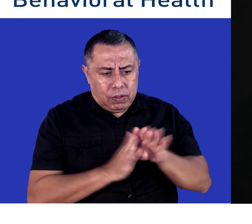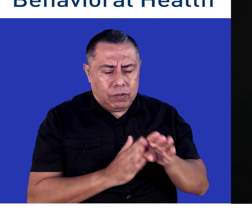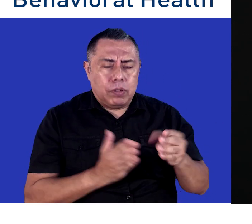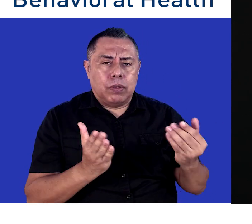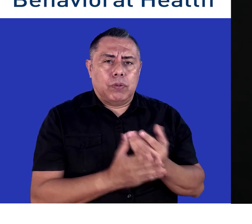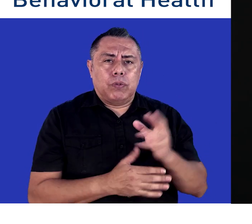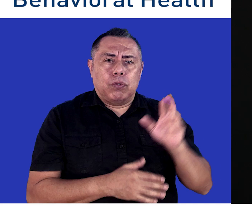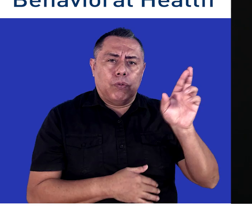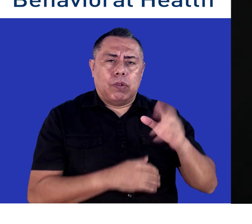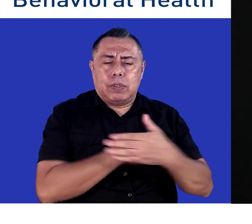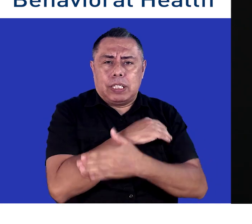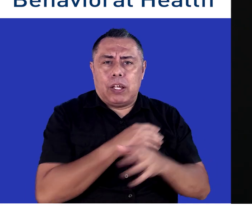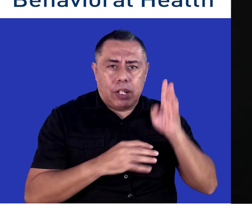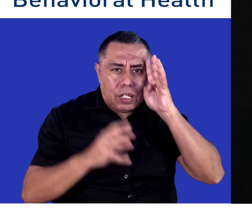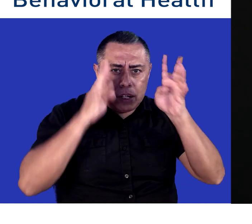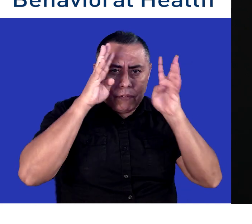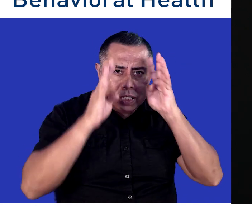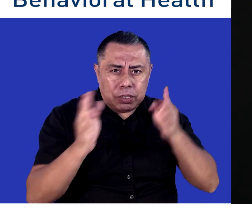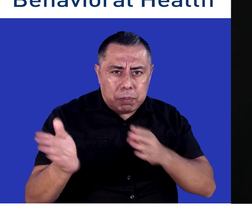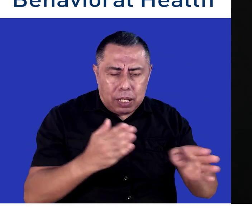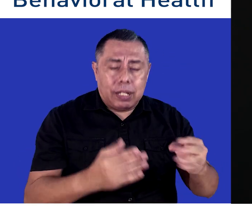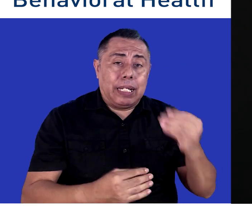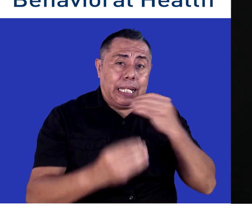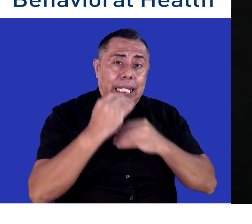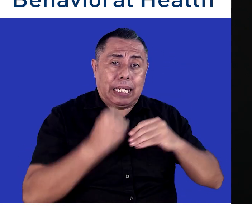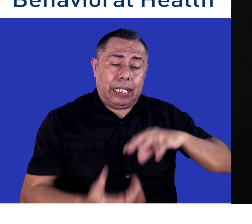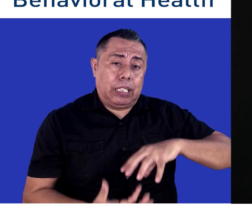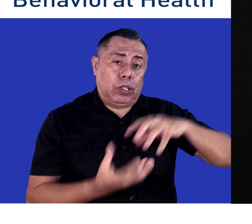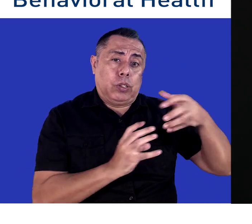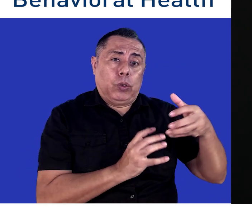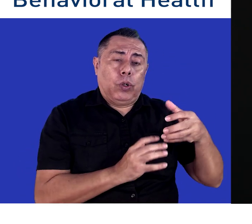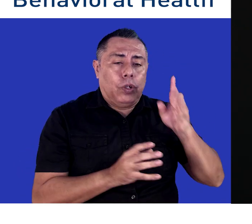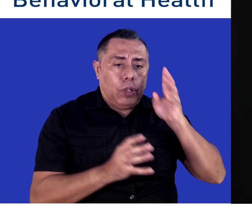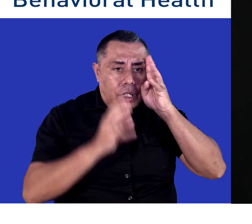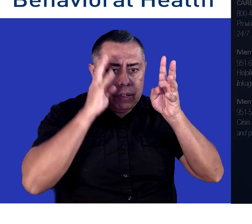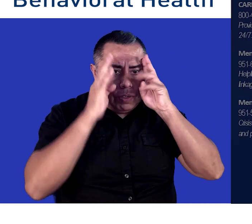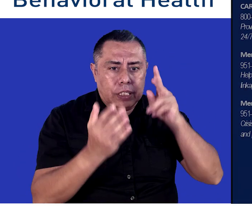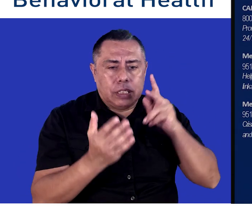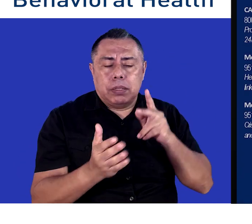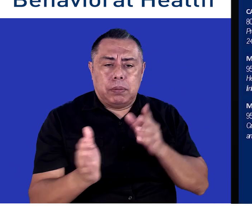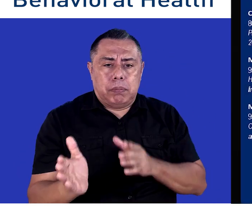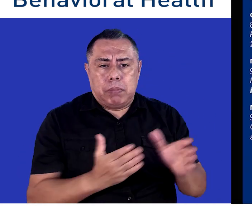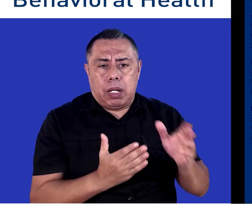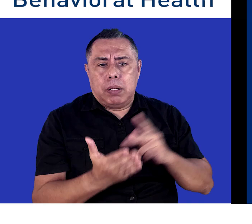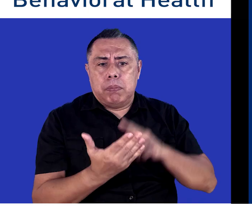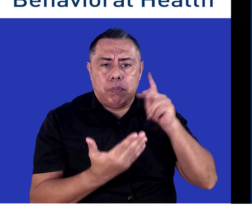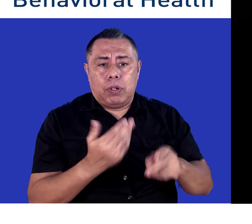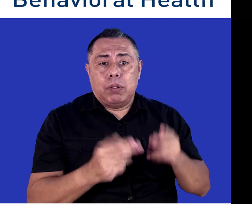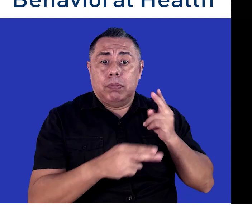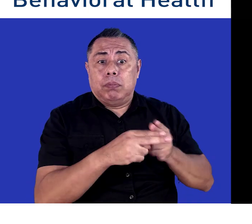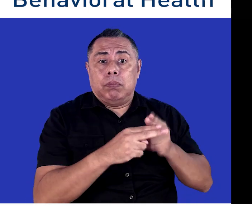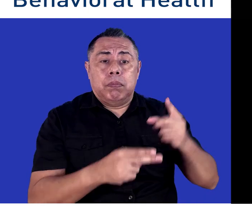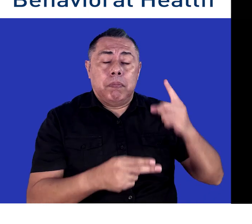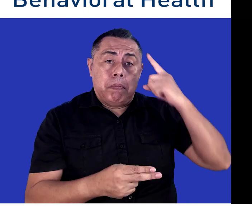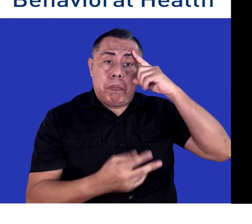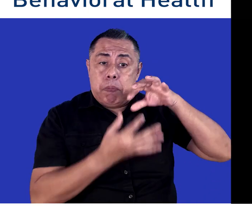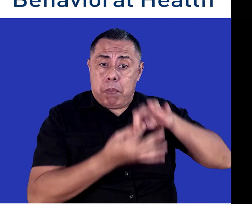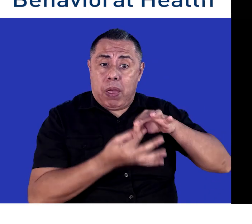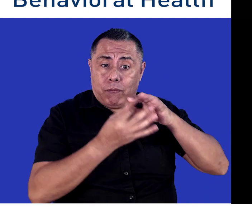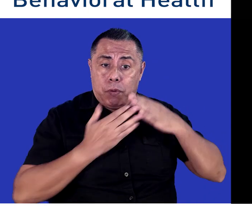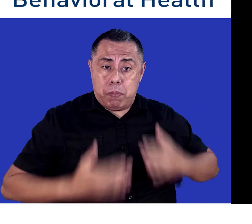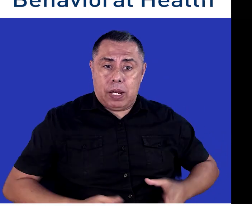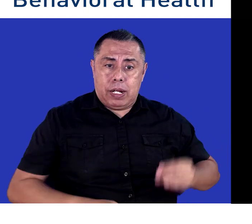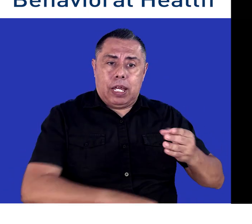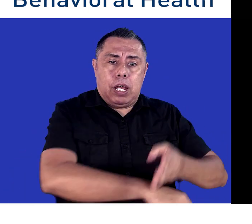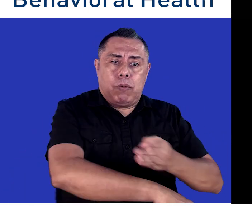County Innovation Plan, an eating disorder intensive outpatient and training program entitled the Mindful Body and Recovery